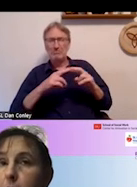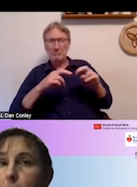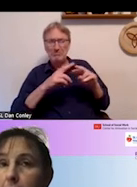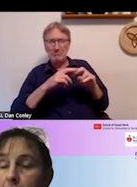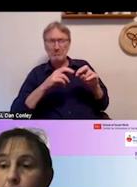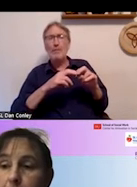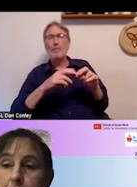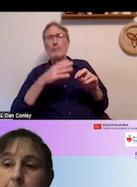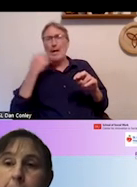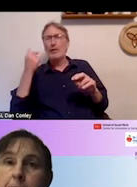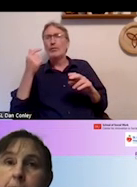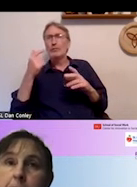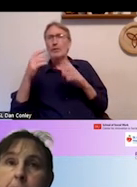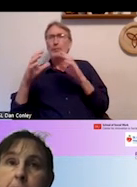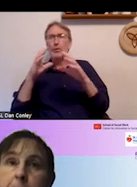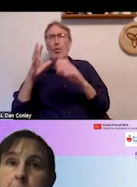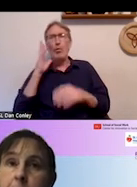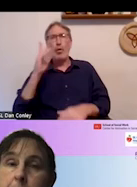enhance communication.